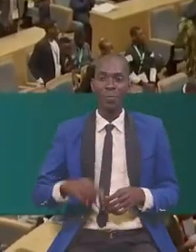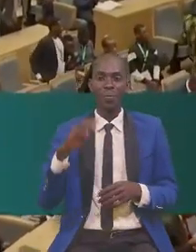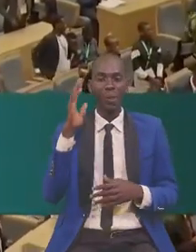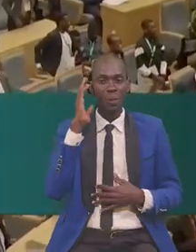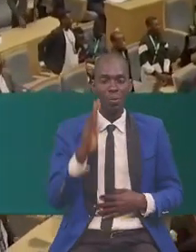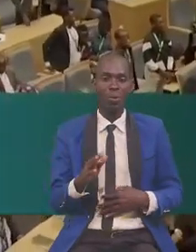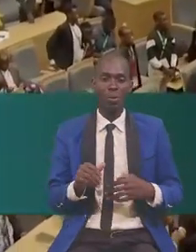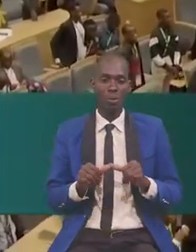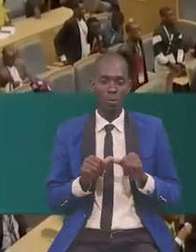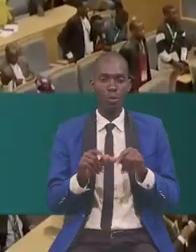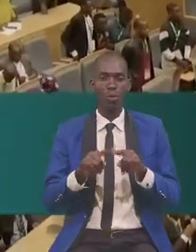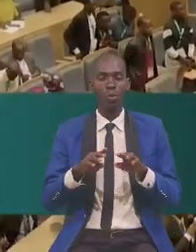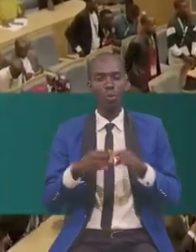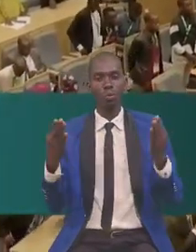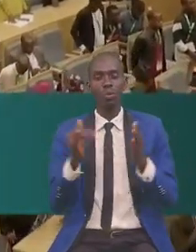door open.